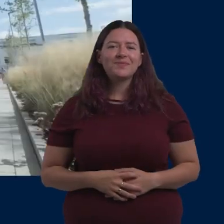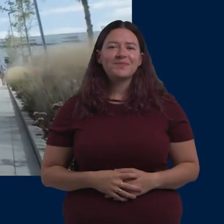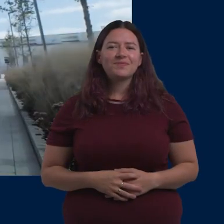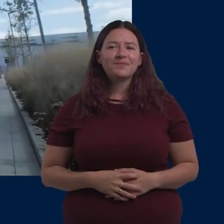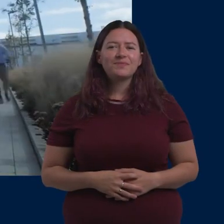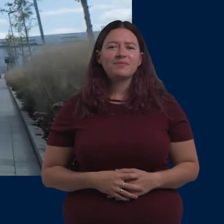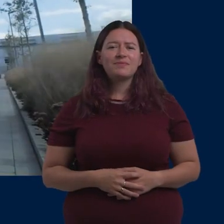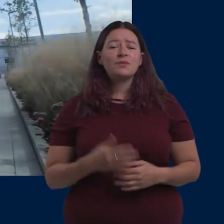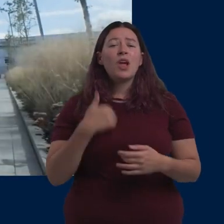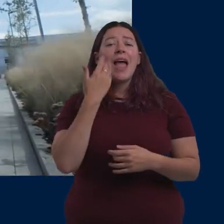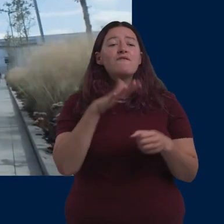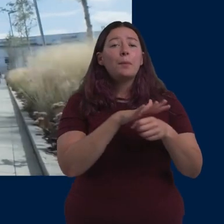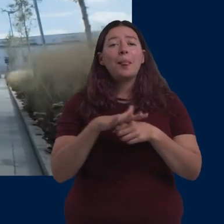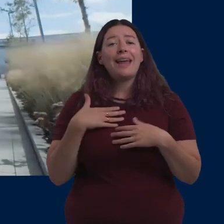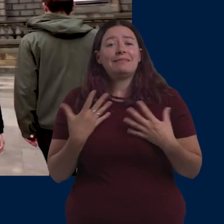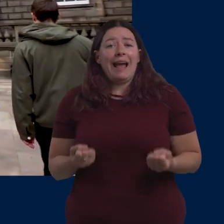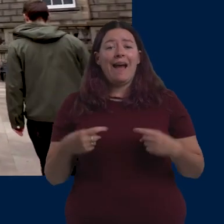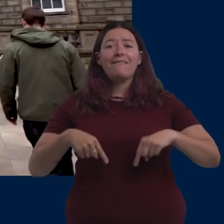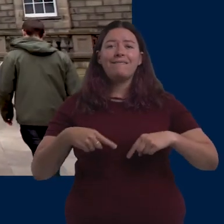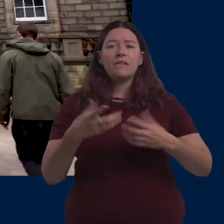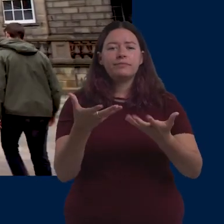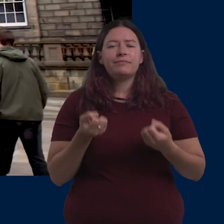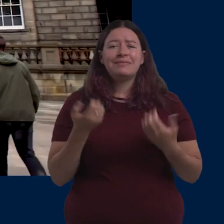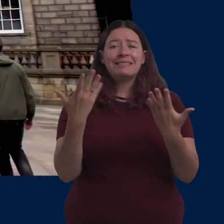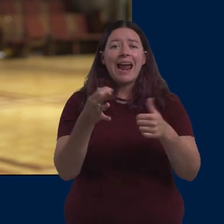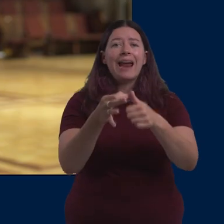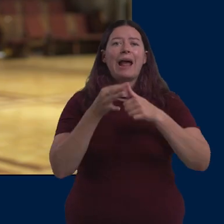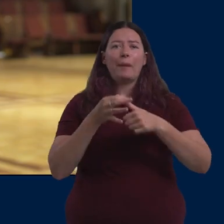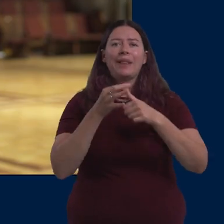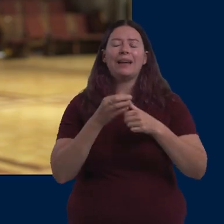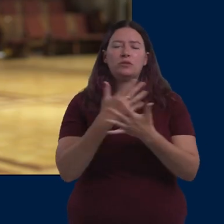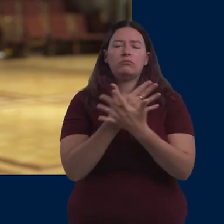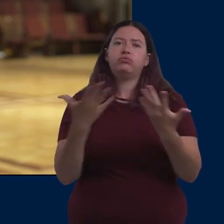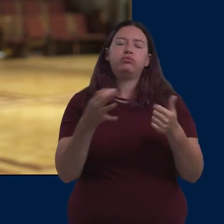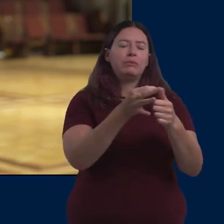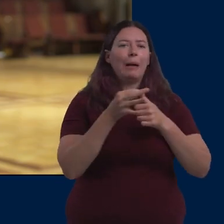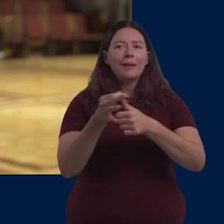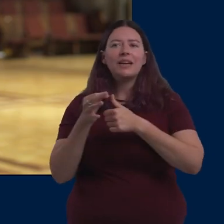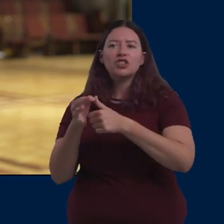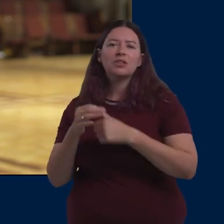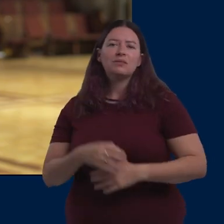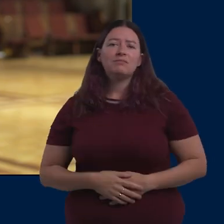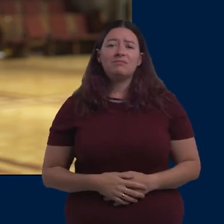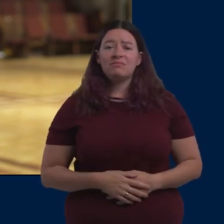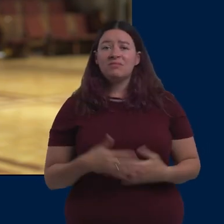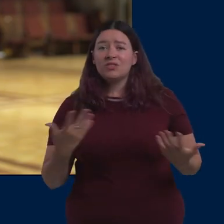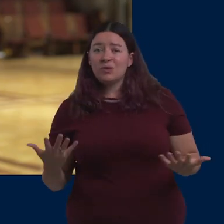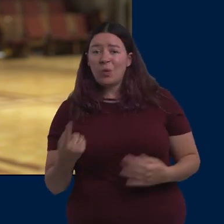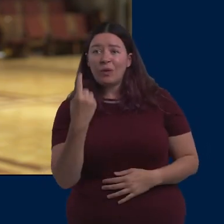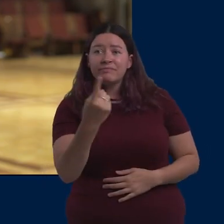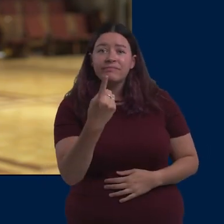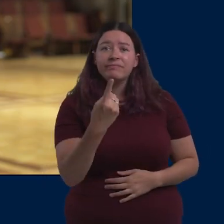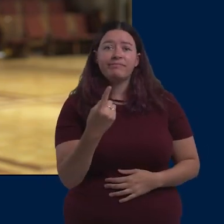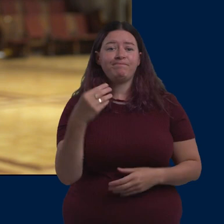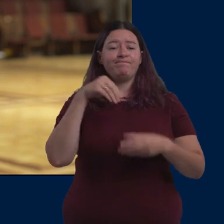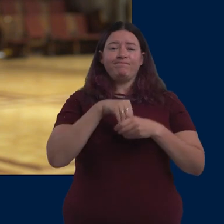impressive. We are heavily oversubscribed with high quality applicants. We get 10 applications for every place that we can fill. And